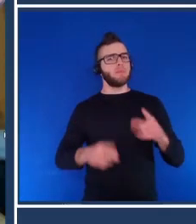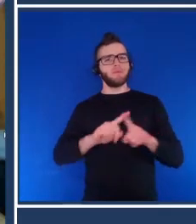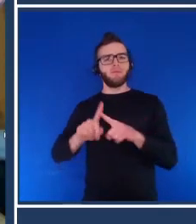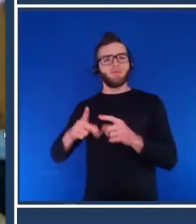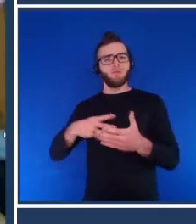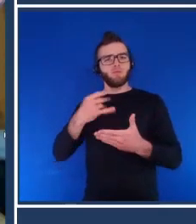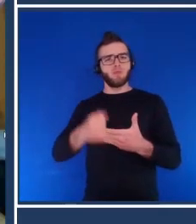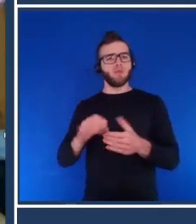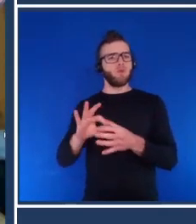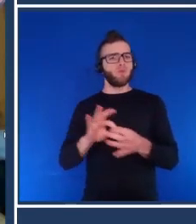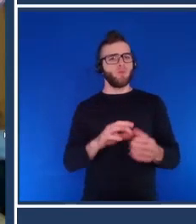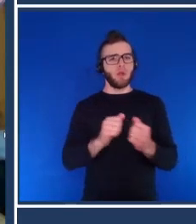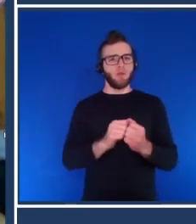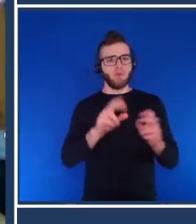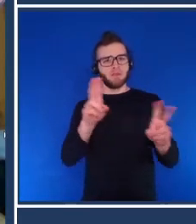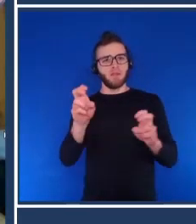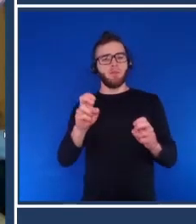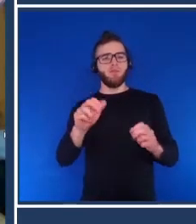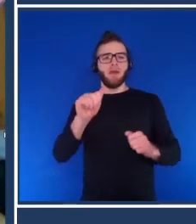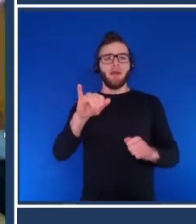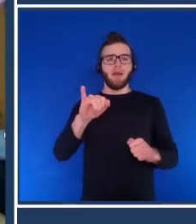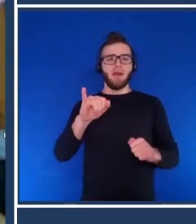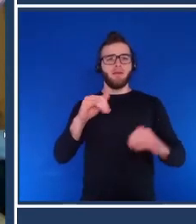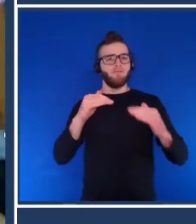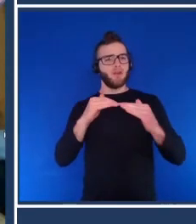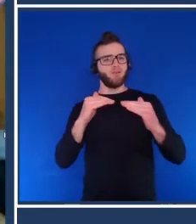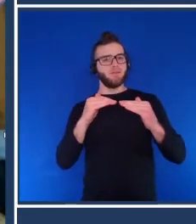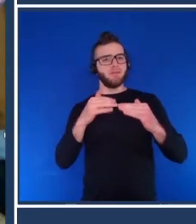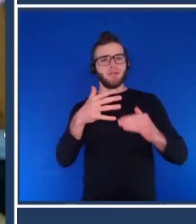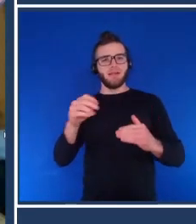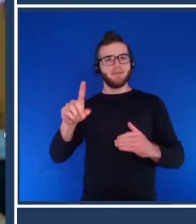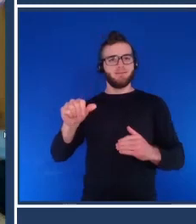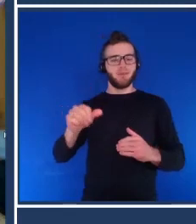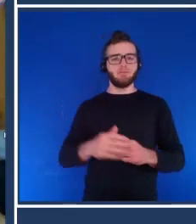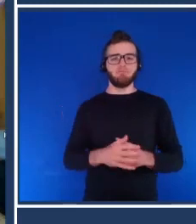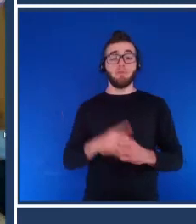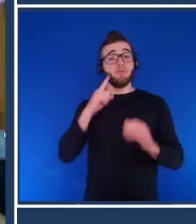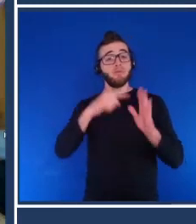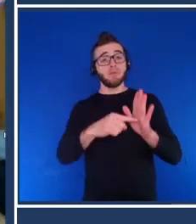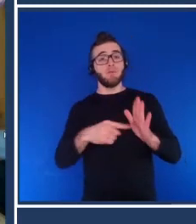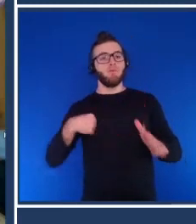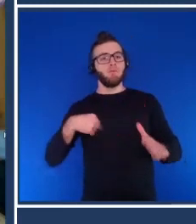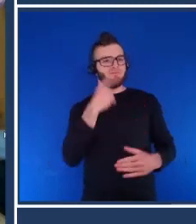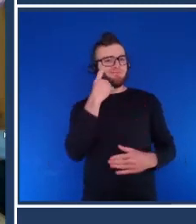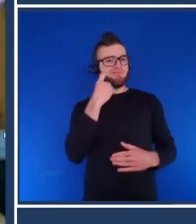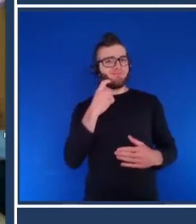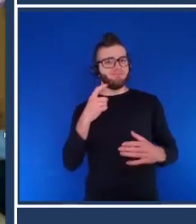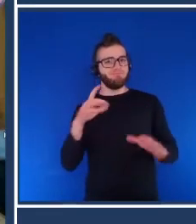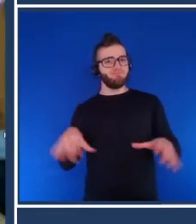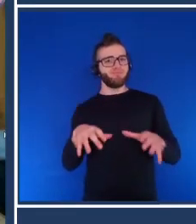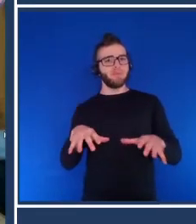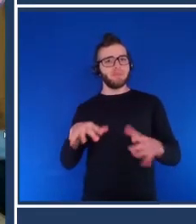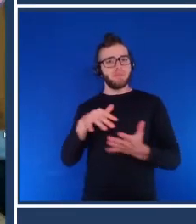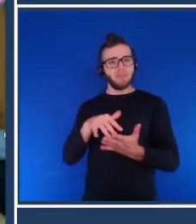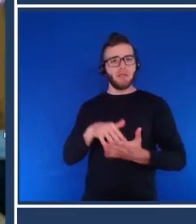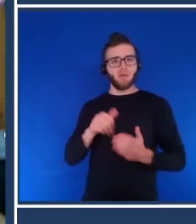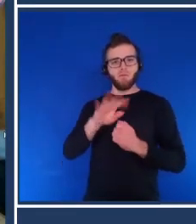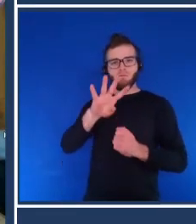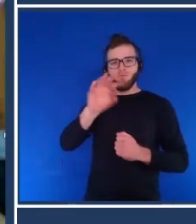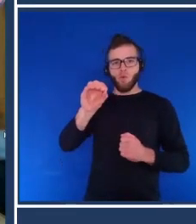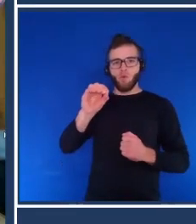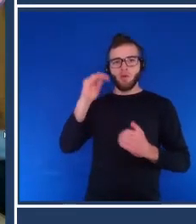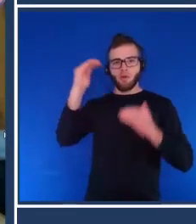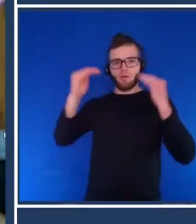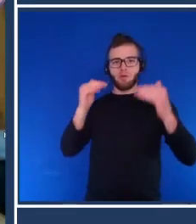to the topic of AI fairness and disability. For example, we recently conducted a study with 40 adults with physical disabilities such as